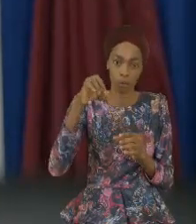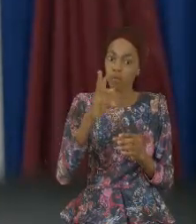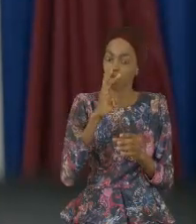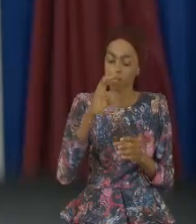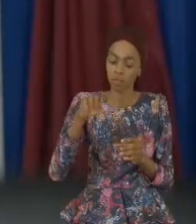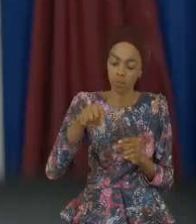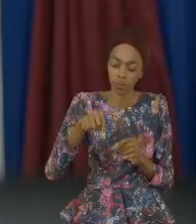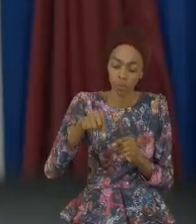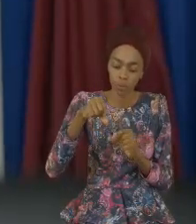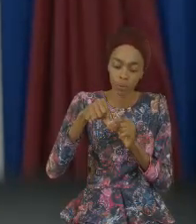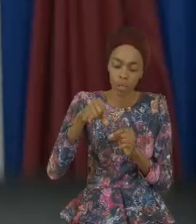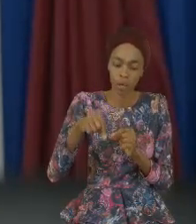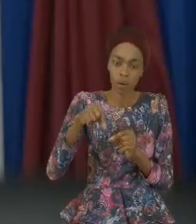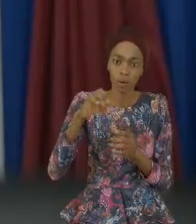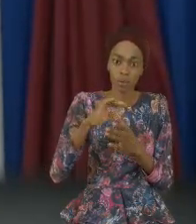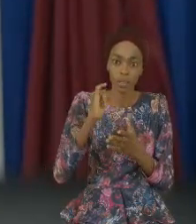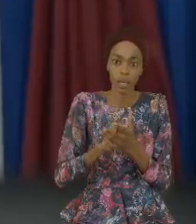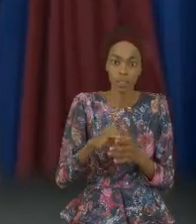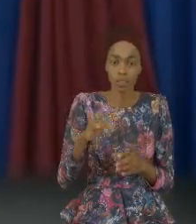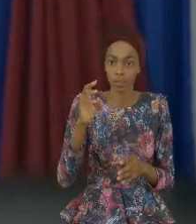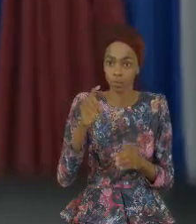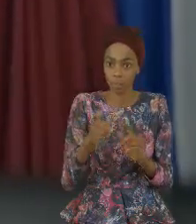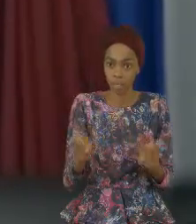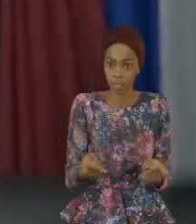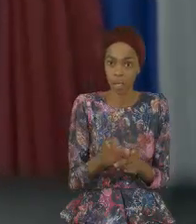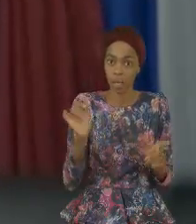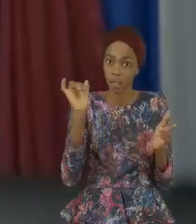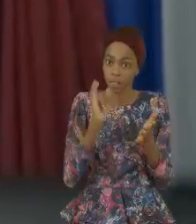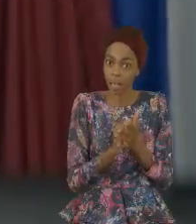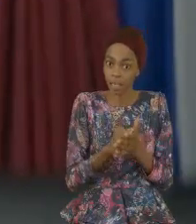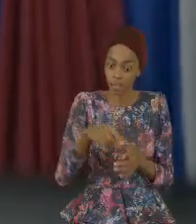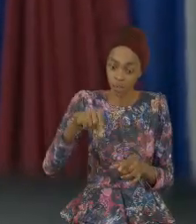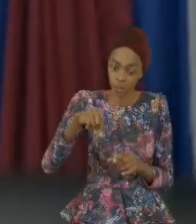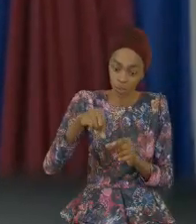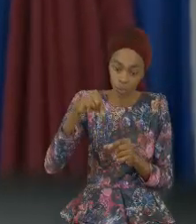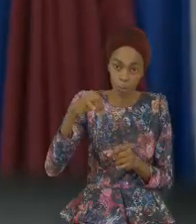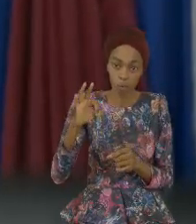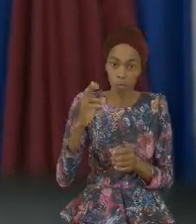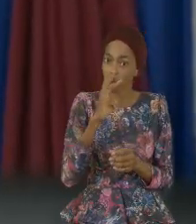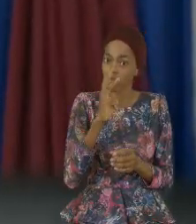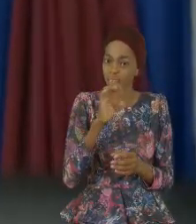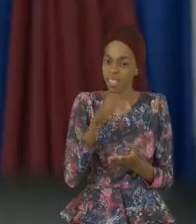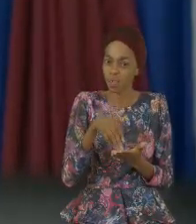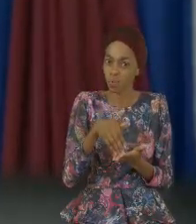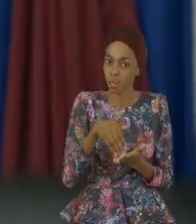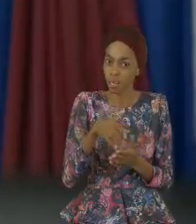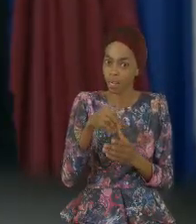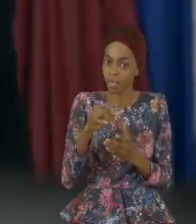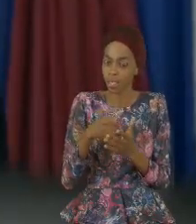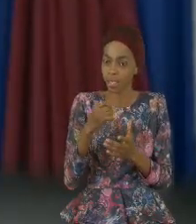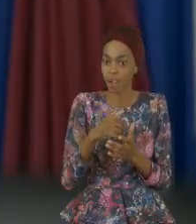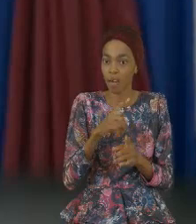on that spot, that same drop of water, although it is weak in itself, inconsequential in